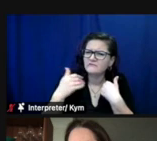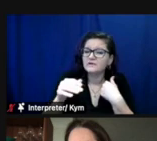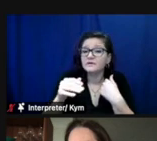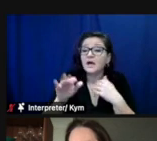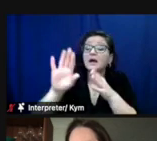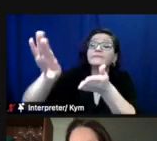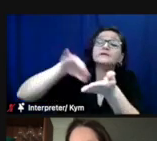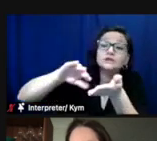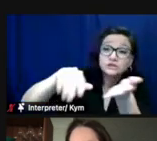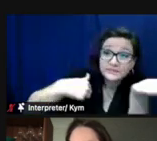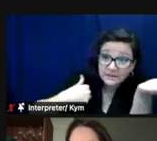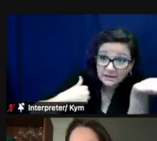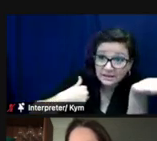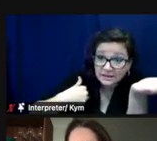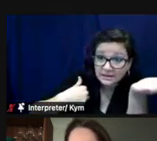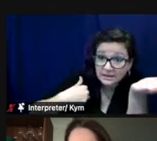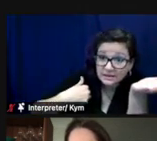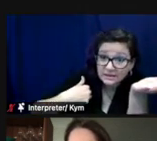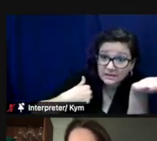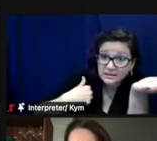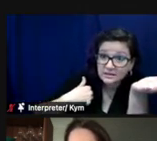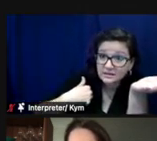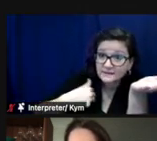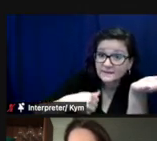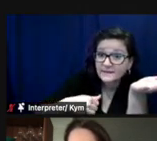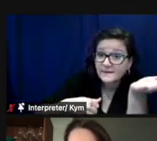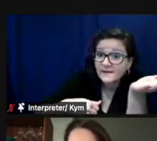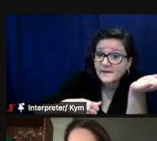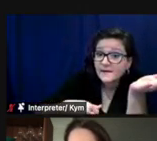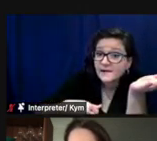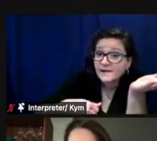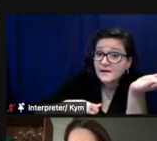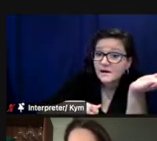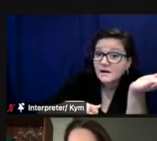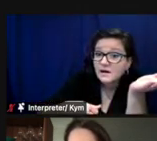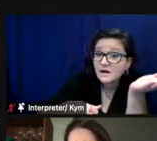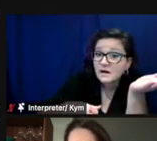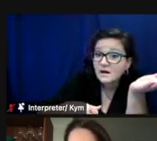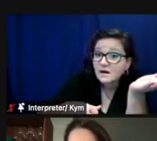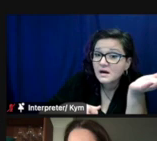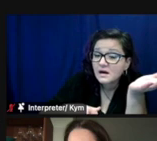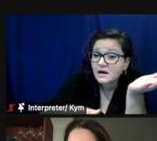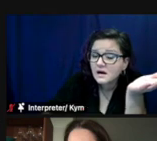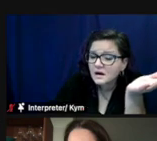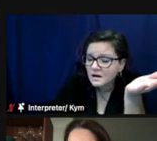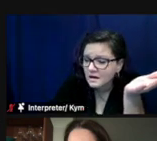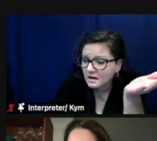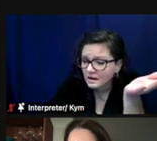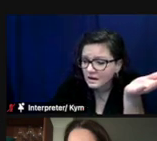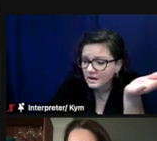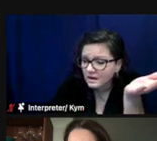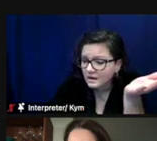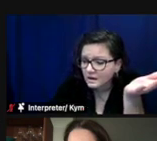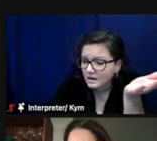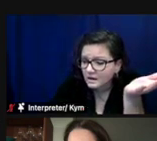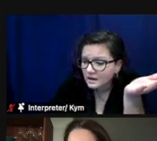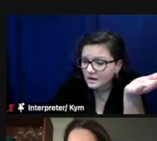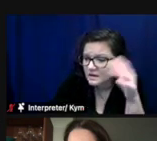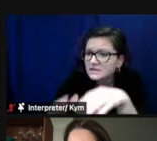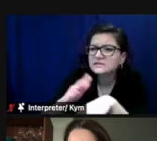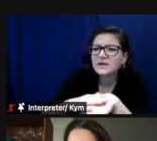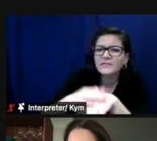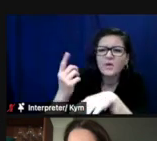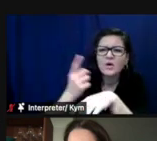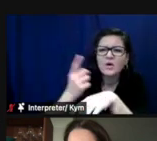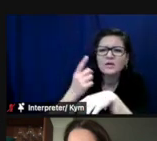me. Yes, yes, Allison. As Ann checked on the 16th, yesterday she said she didn't see